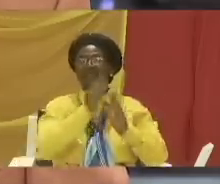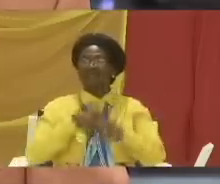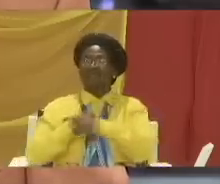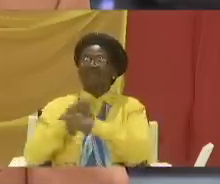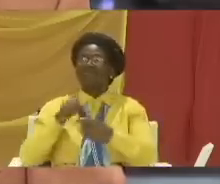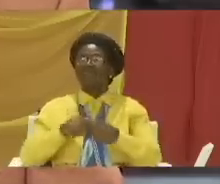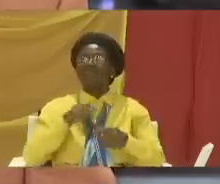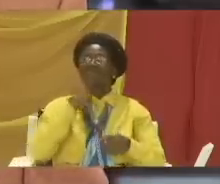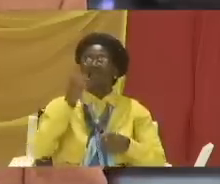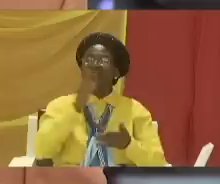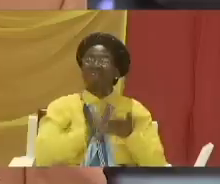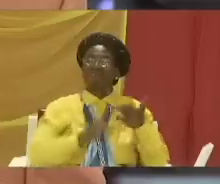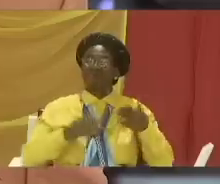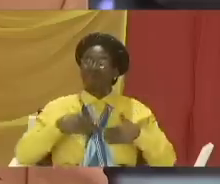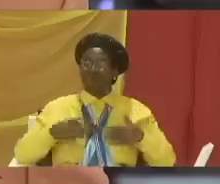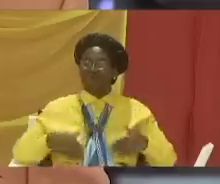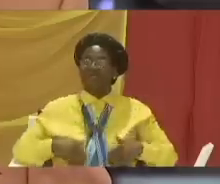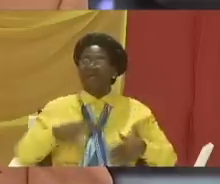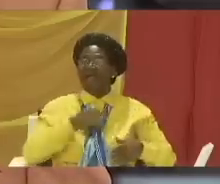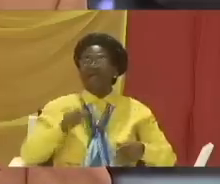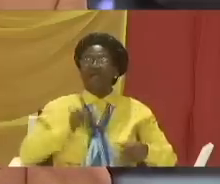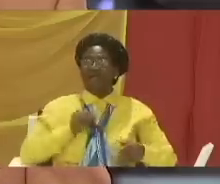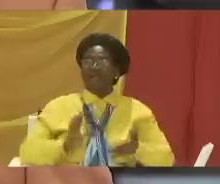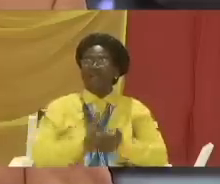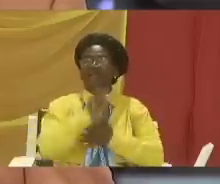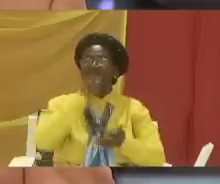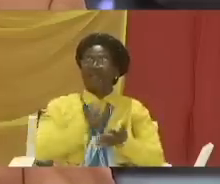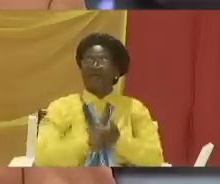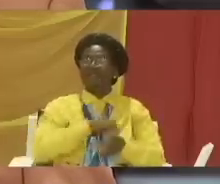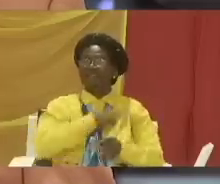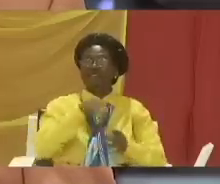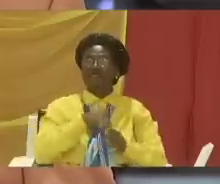and I believe that includes me.